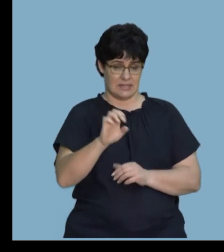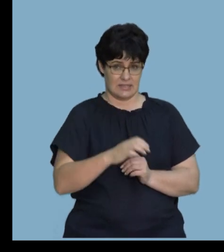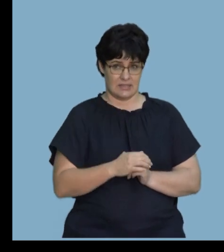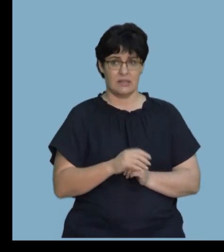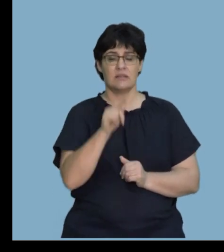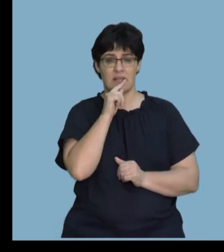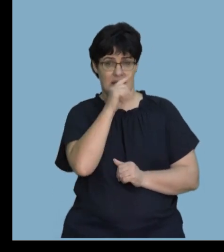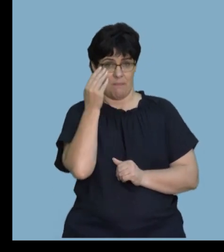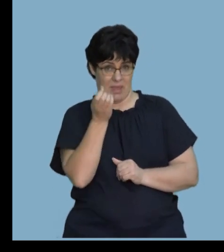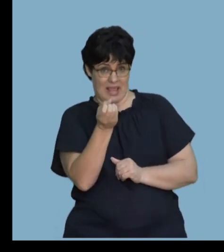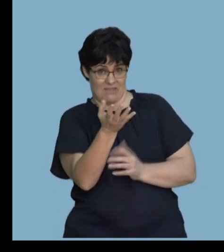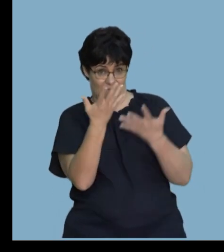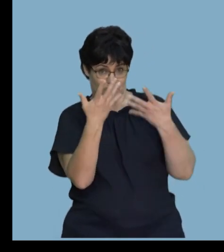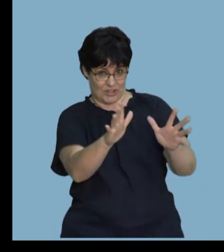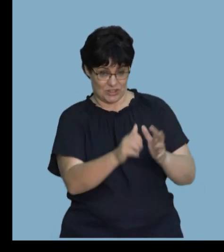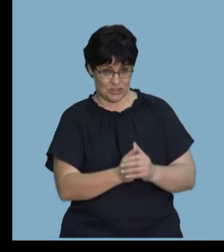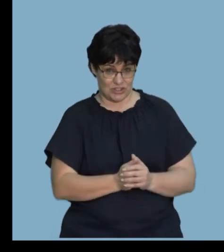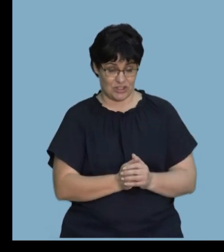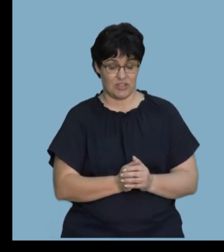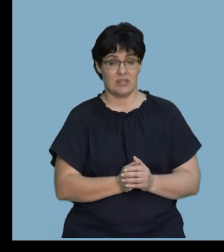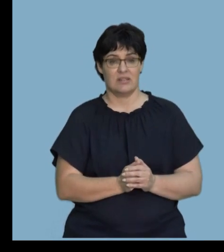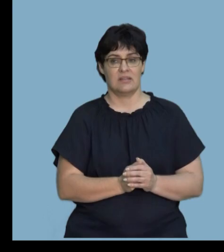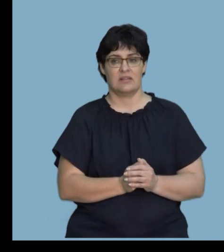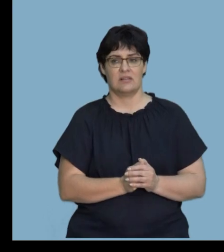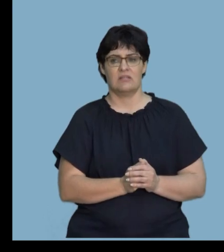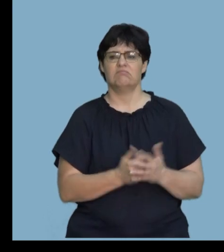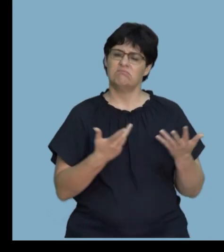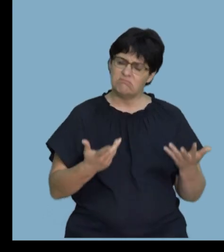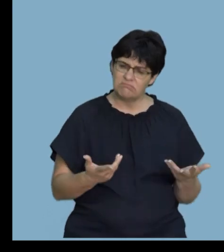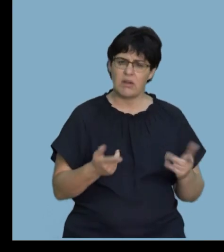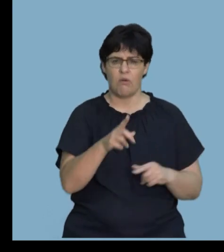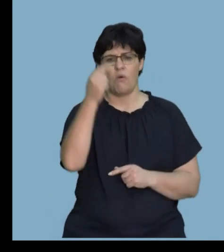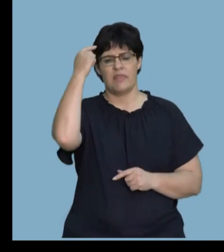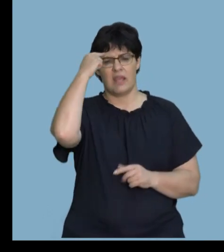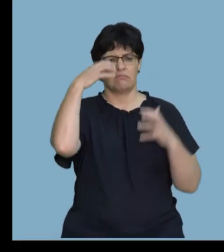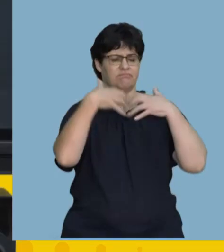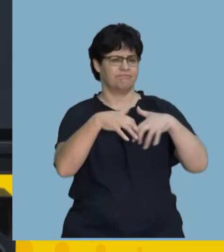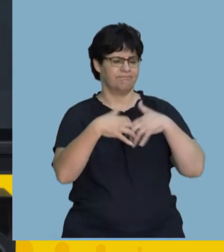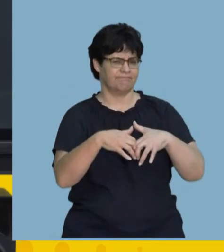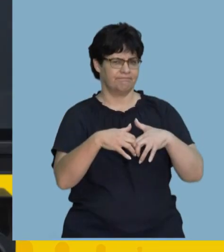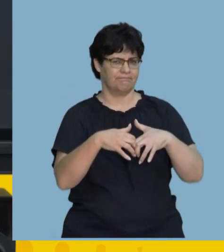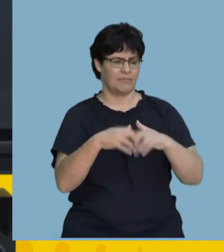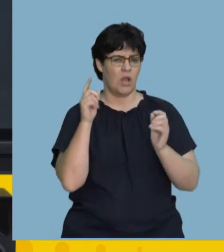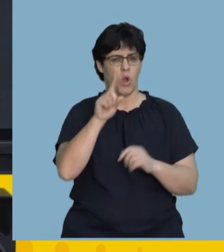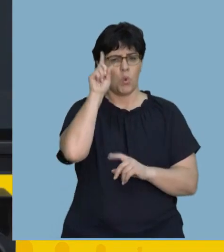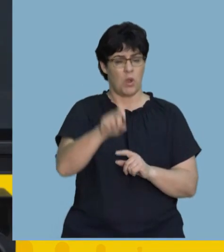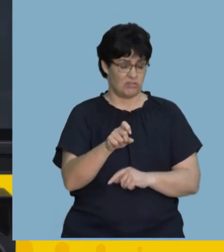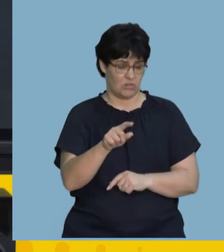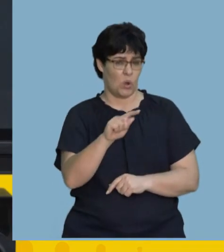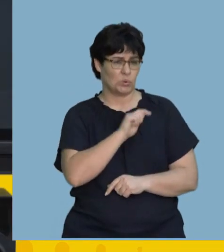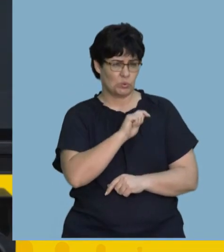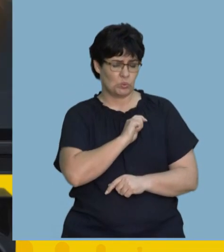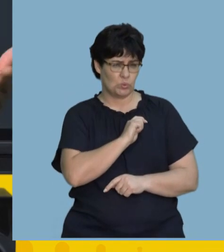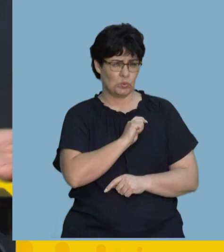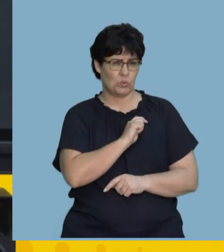IUPAC name is given in this case. Now, you'd obviously think about, this question is definitely